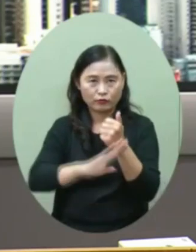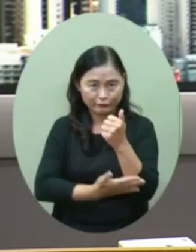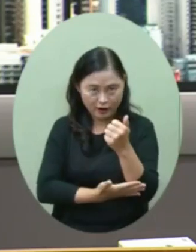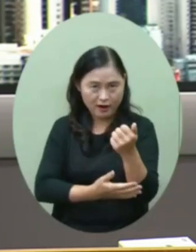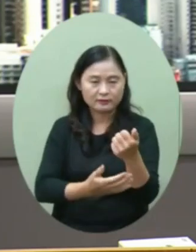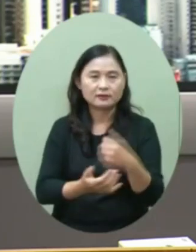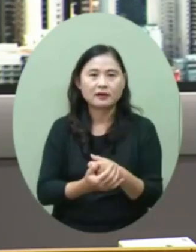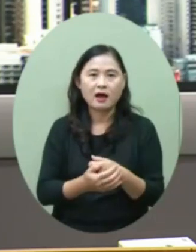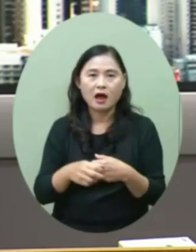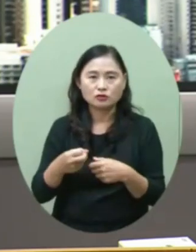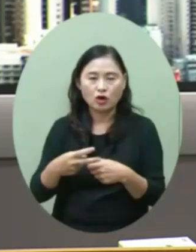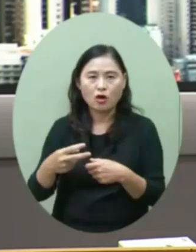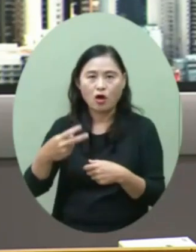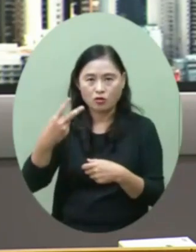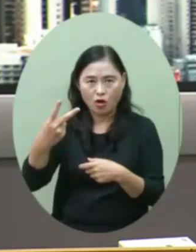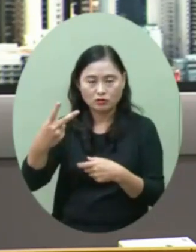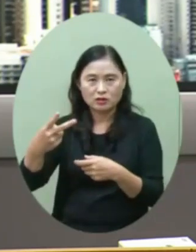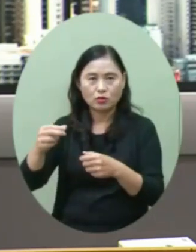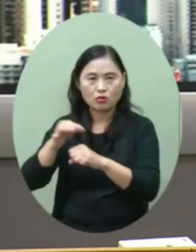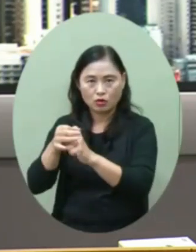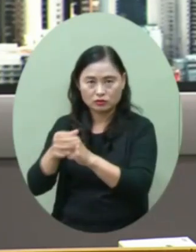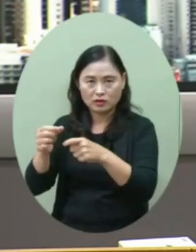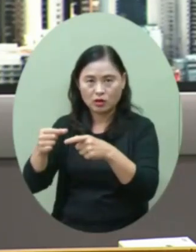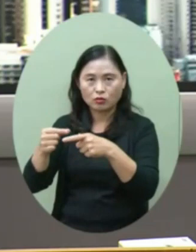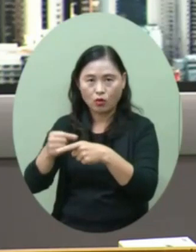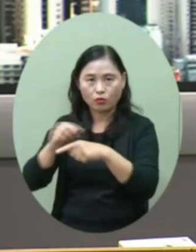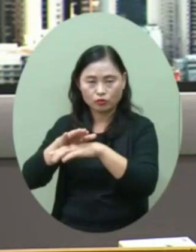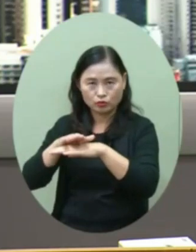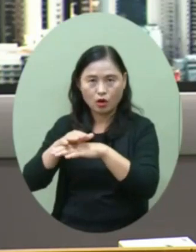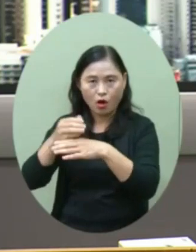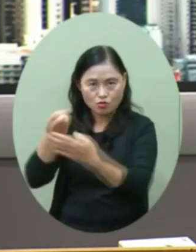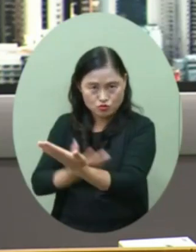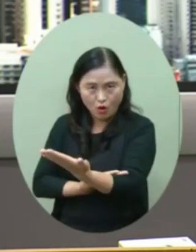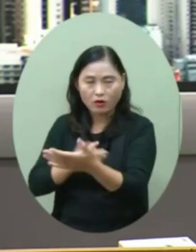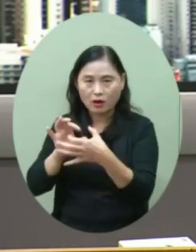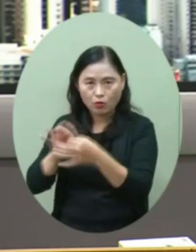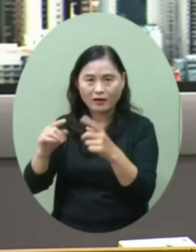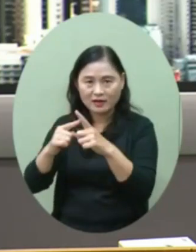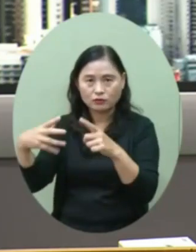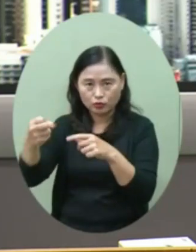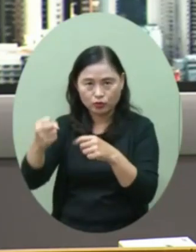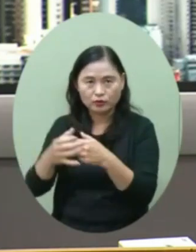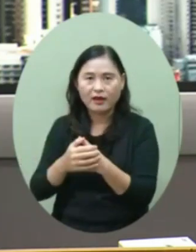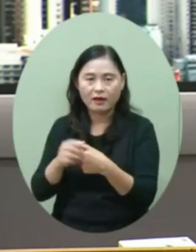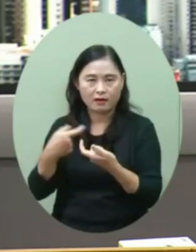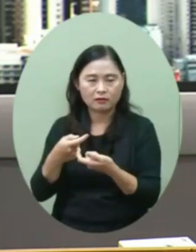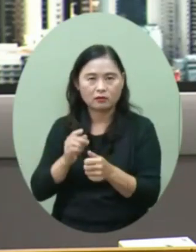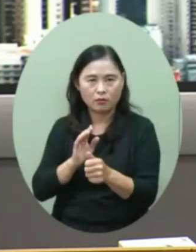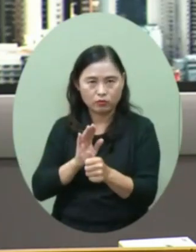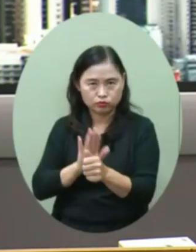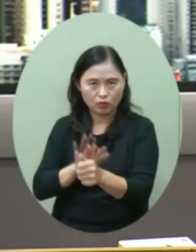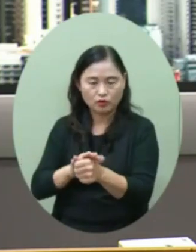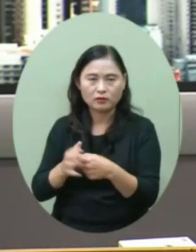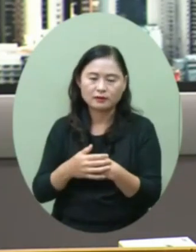international covenants on human rights. But if you go through the two international covenants, for example, the